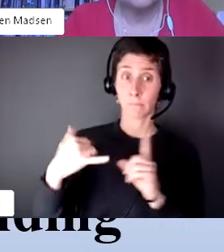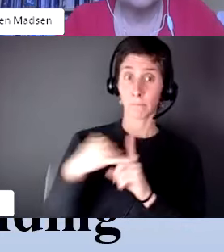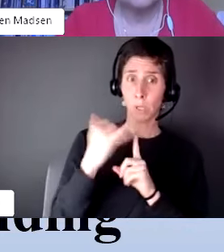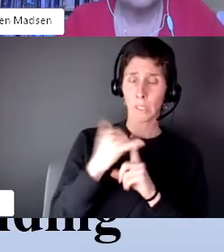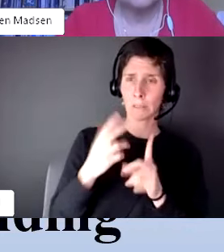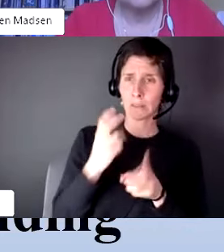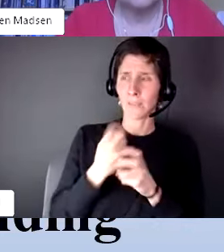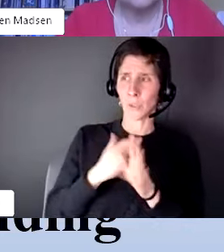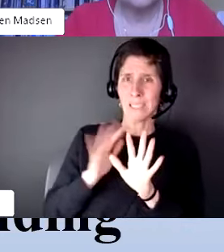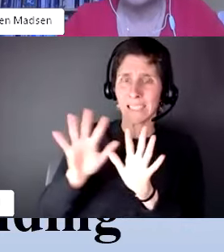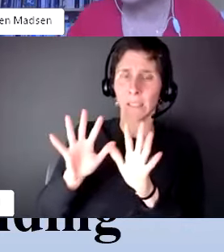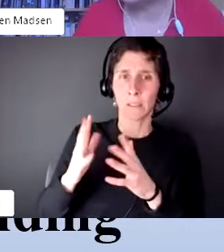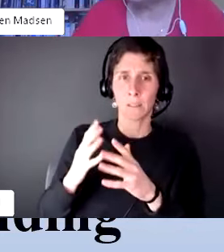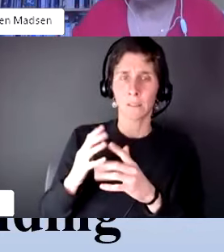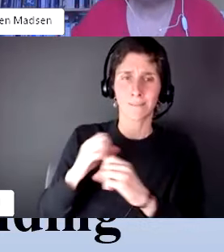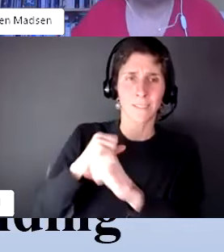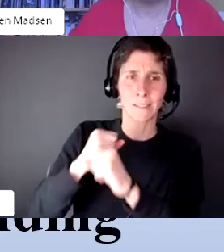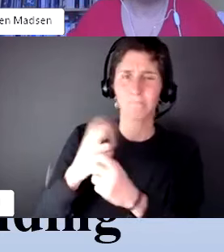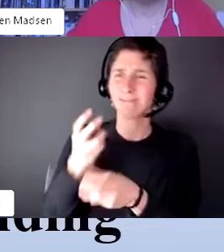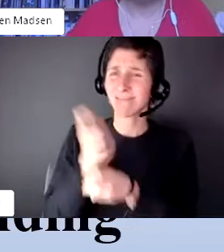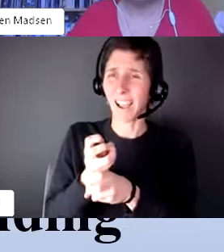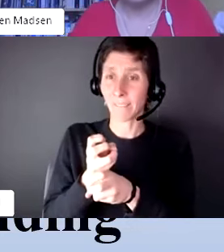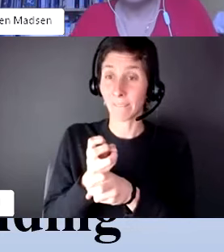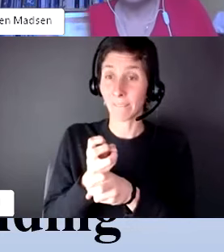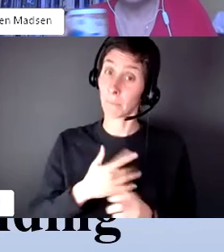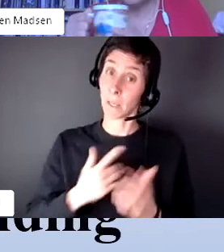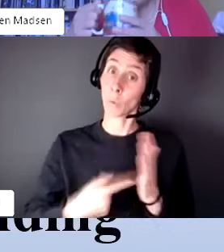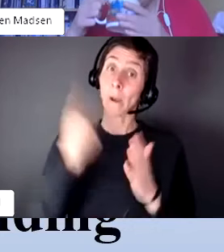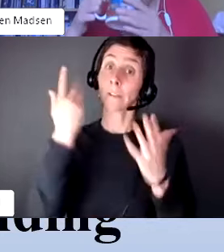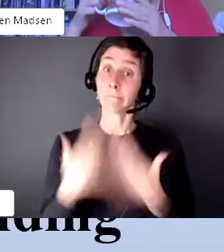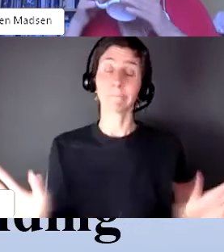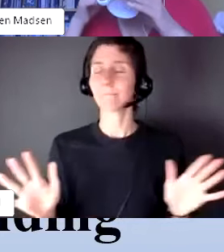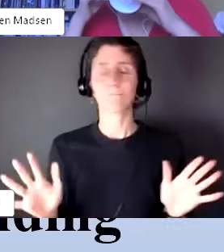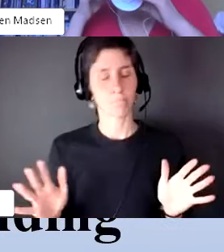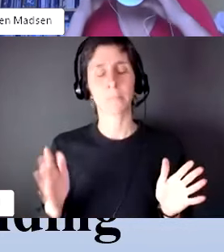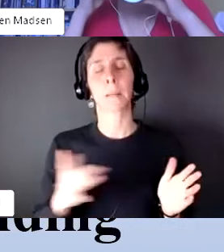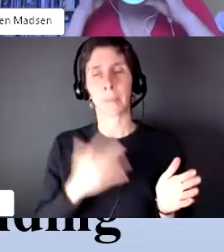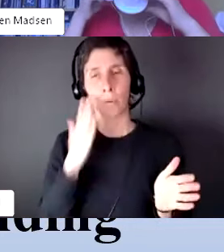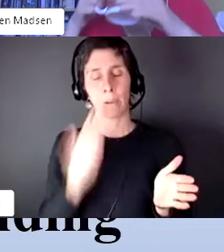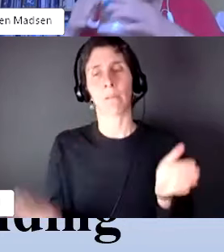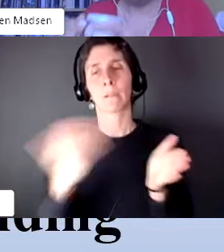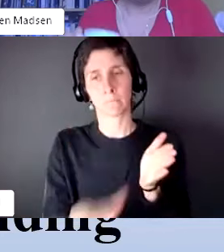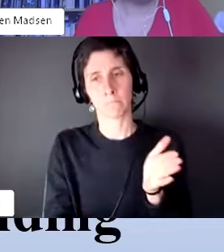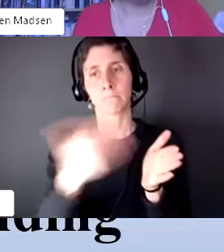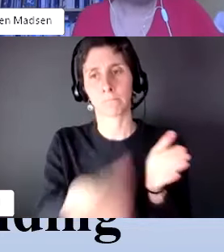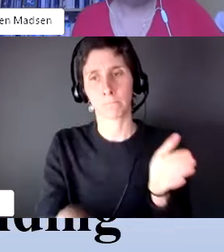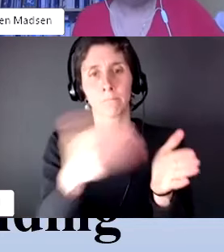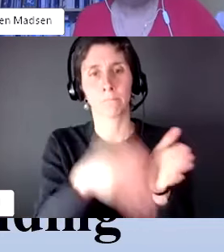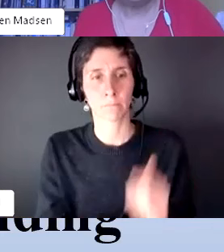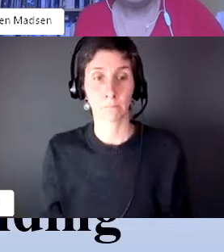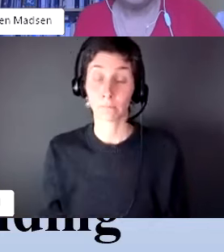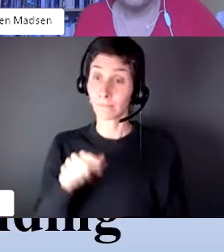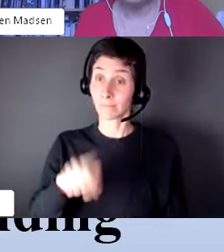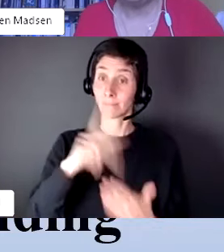defending themselves. Bullying is usually not a one-time event. It can happen over and over again. So this project relates